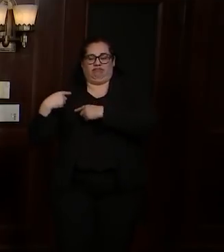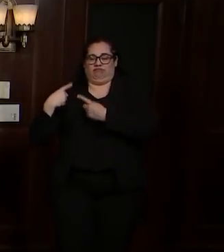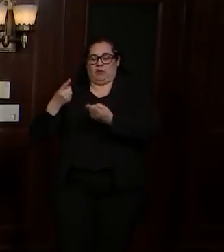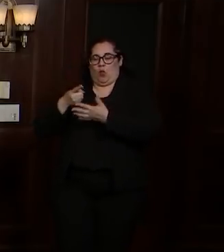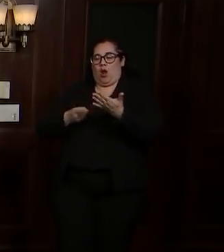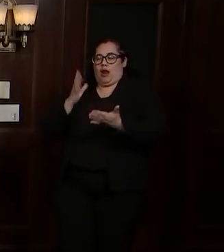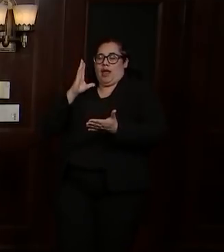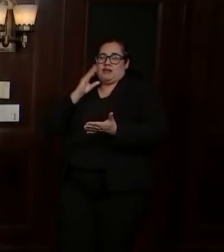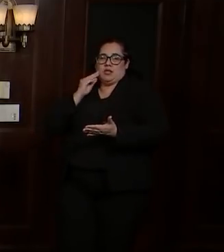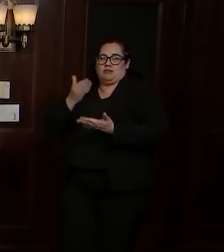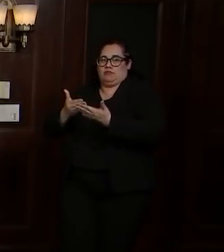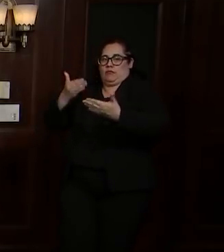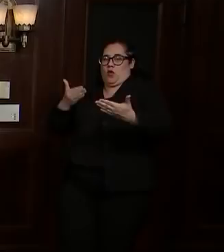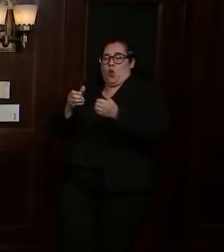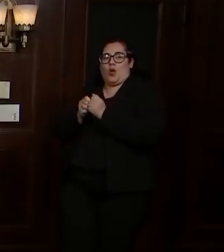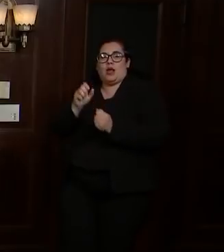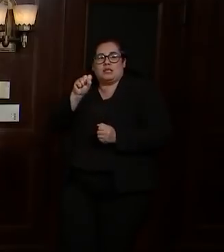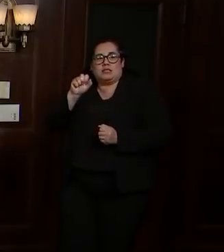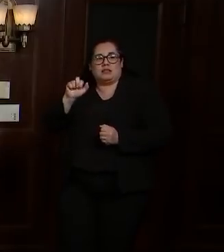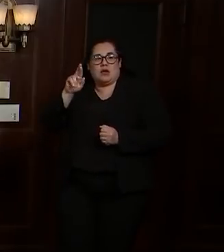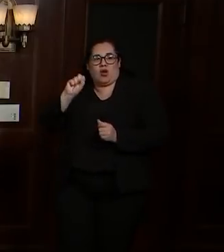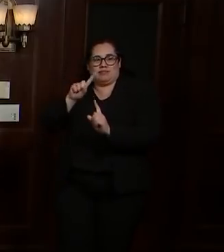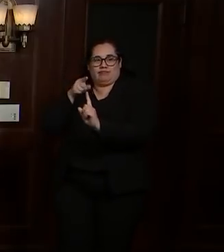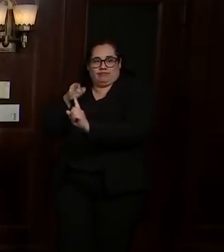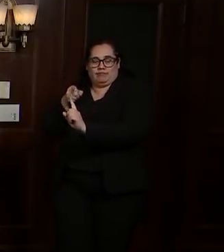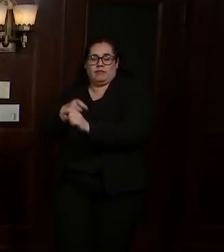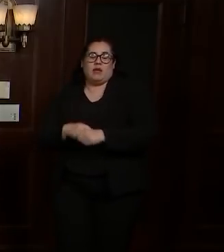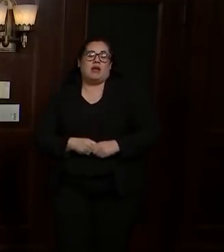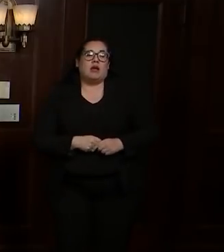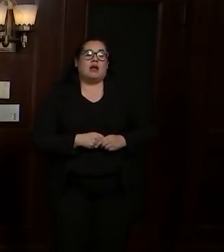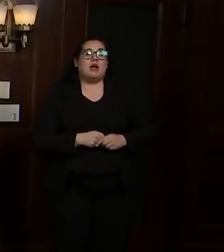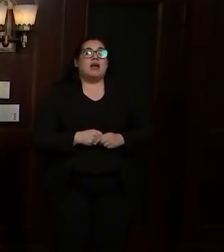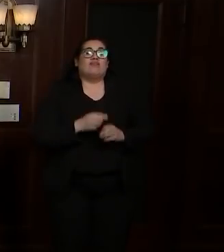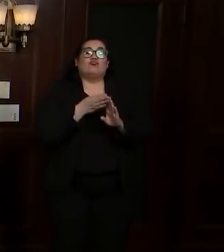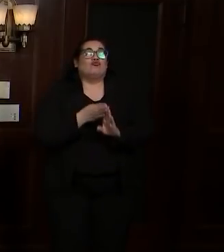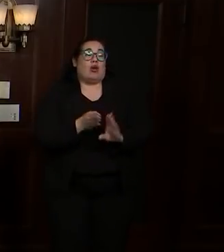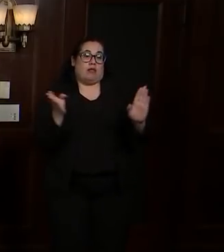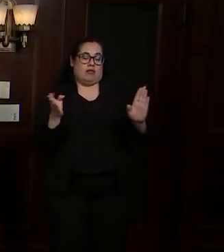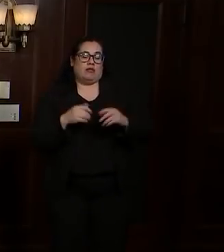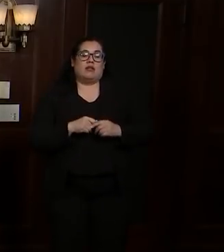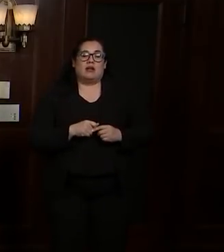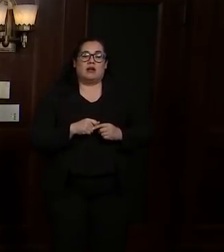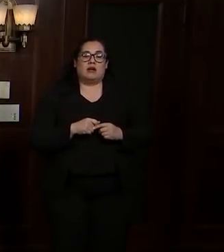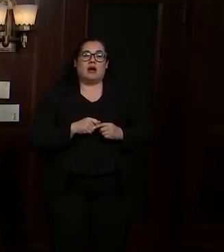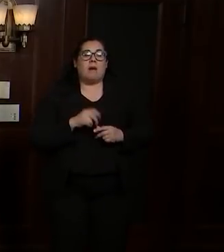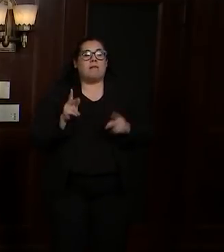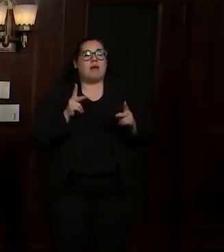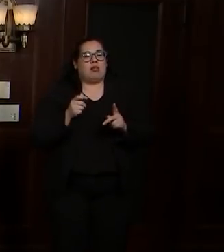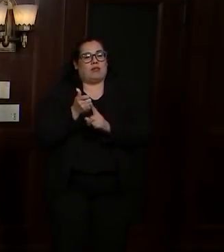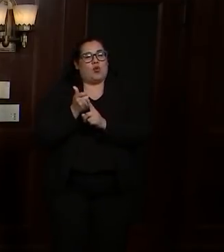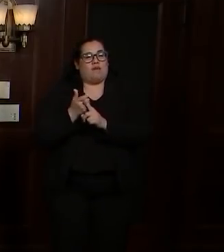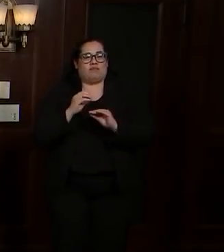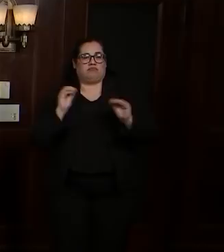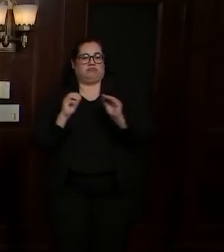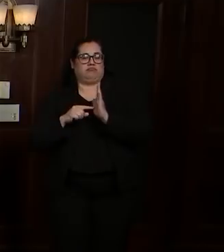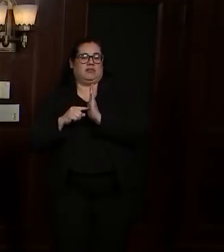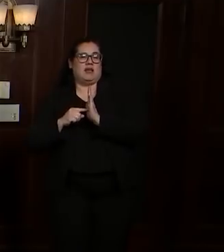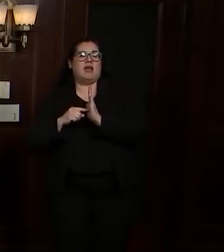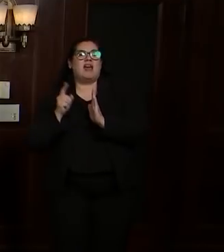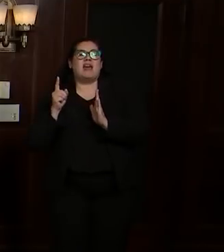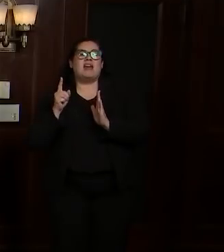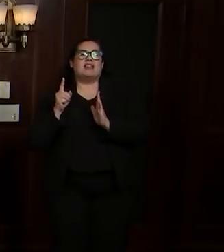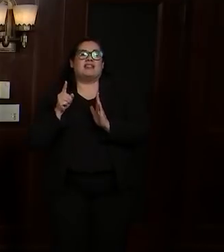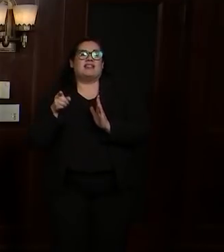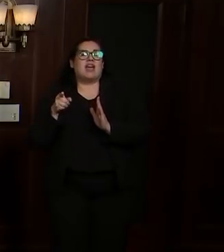we've experienced with SARS in particular. In general, people who are asymptomatic are